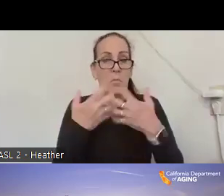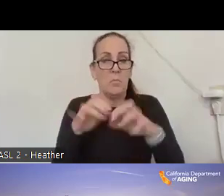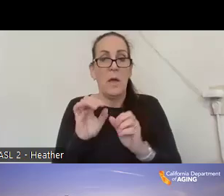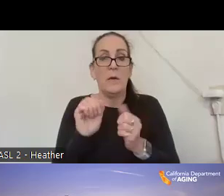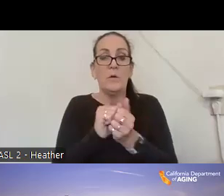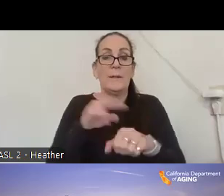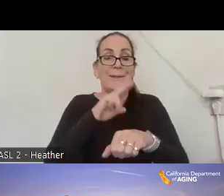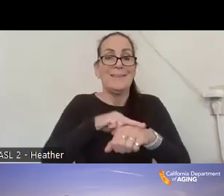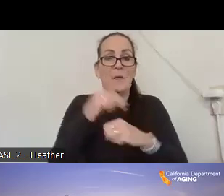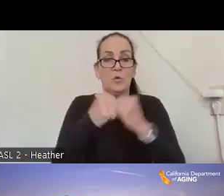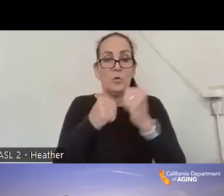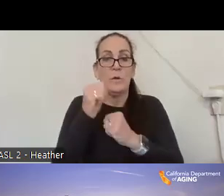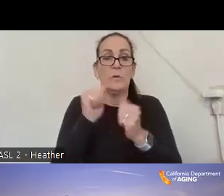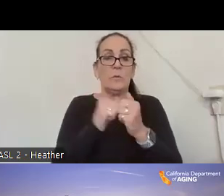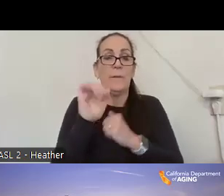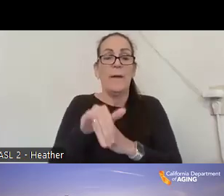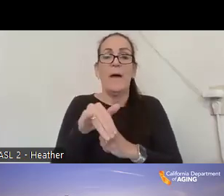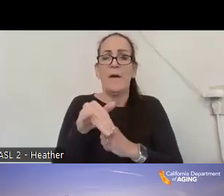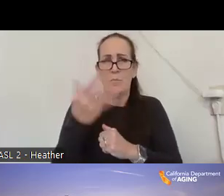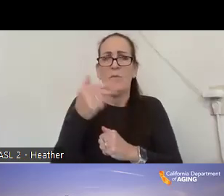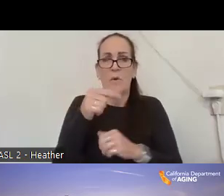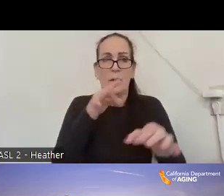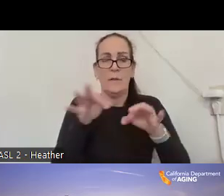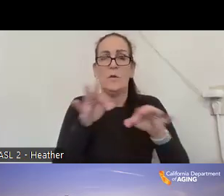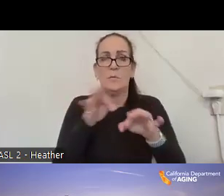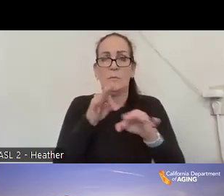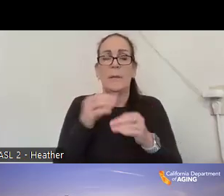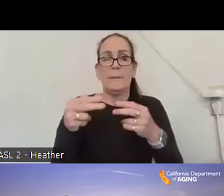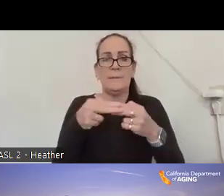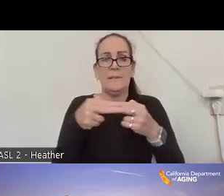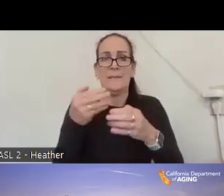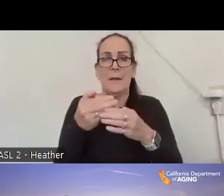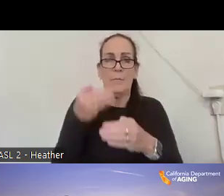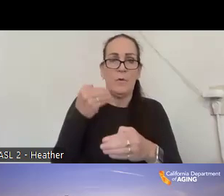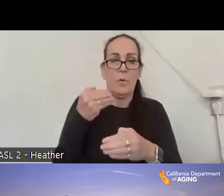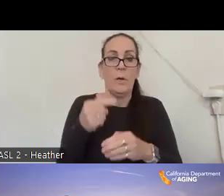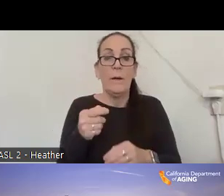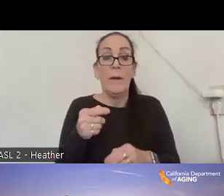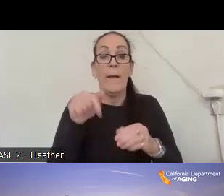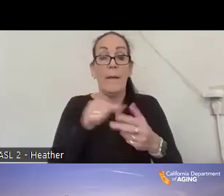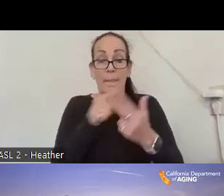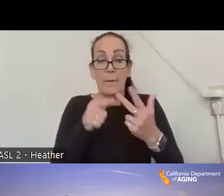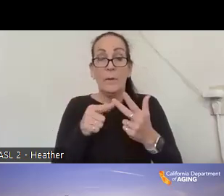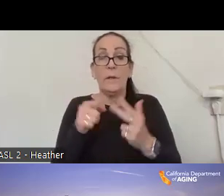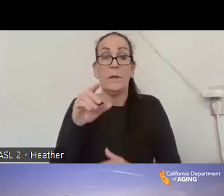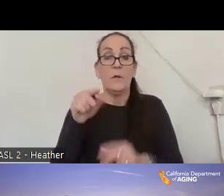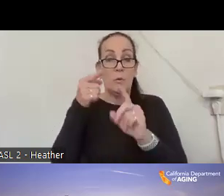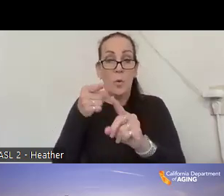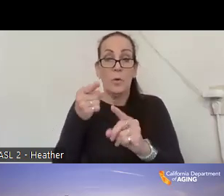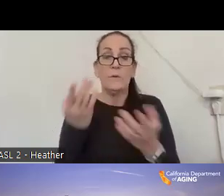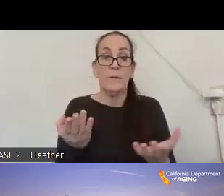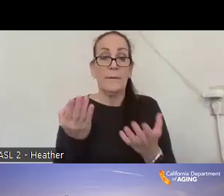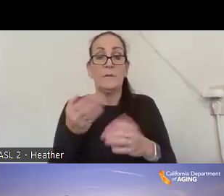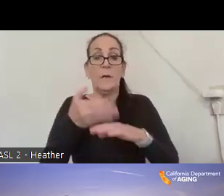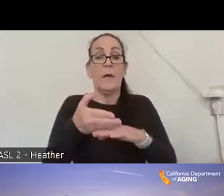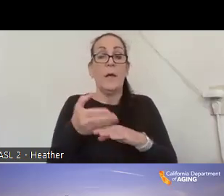3 objectives that we came up for this project that cover this goal. The first is increase awareness, and this is awareness of